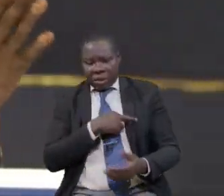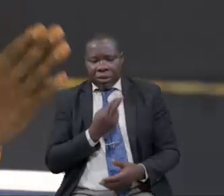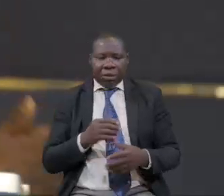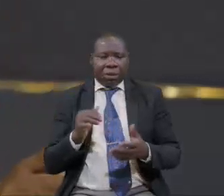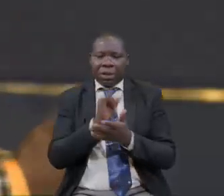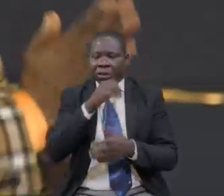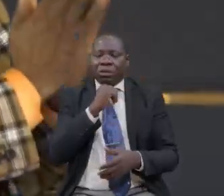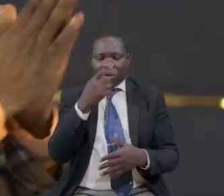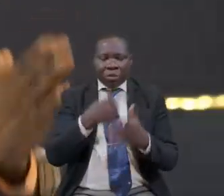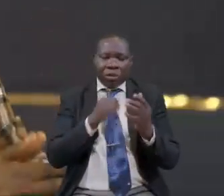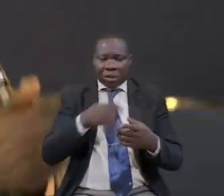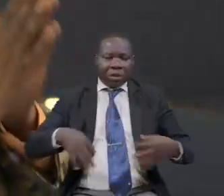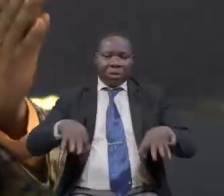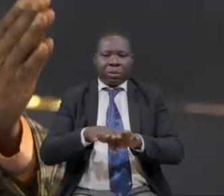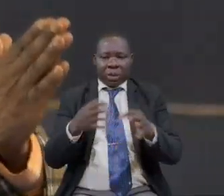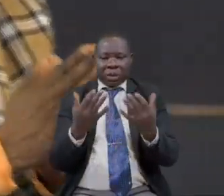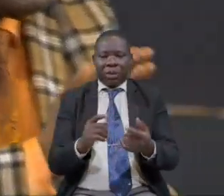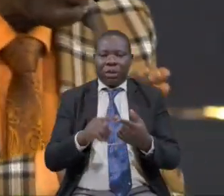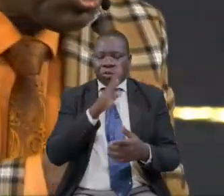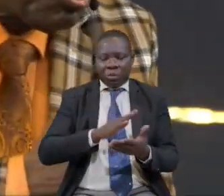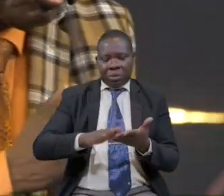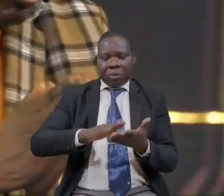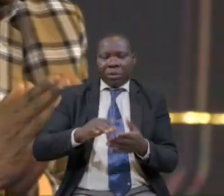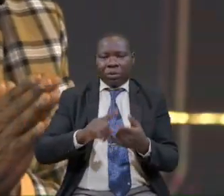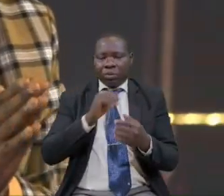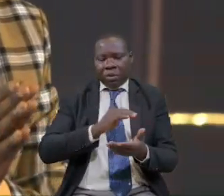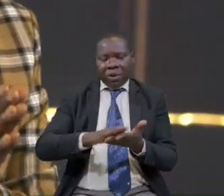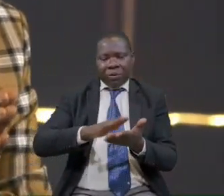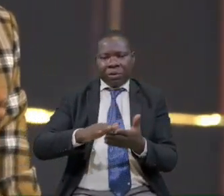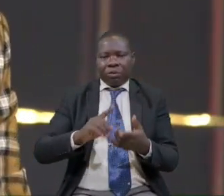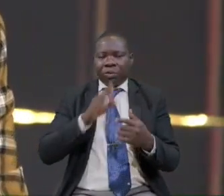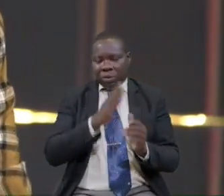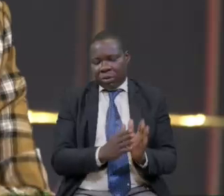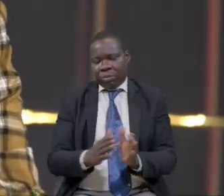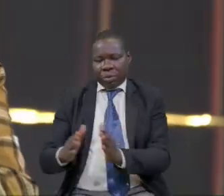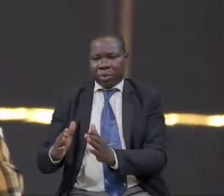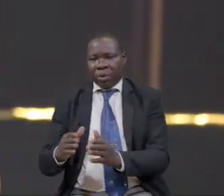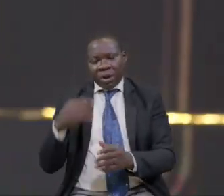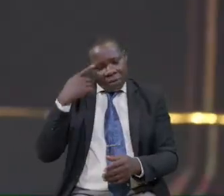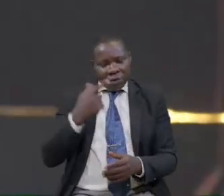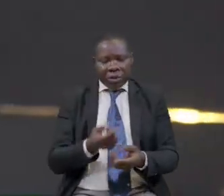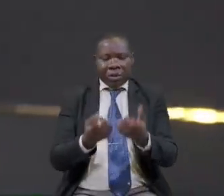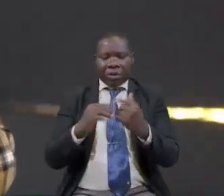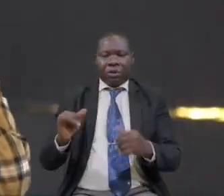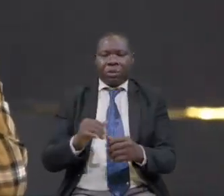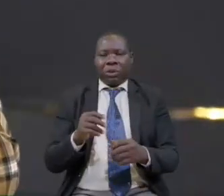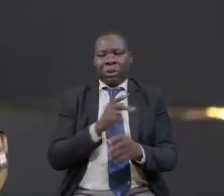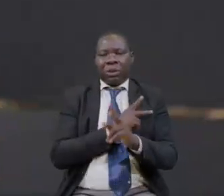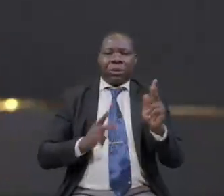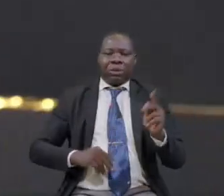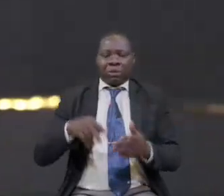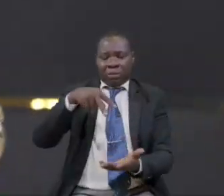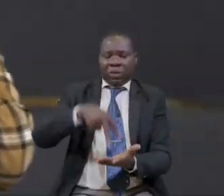be pardoned, to be purged, to be prepared for the coming kingdom. Rise up wherever you are. God bless